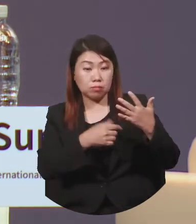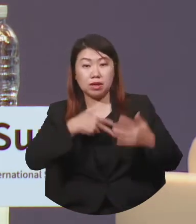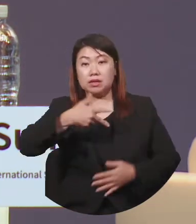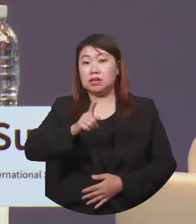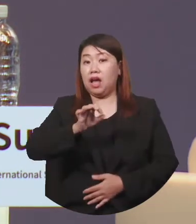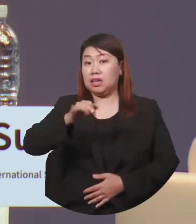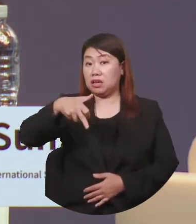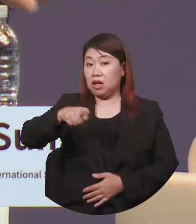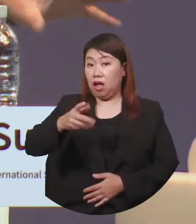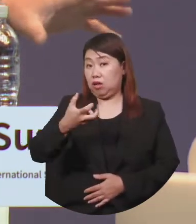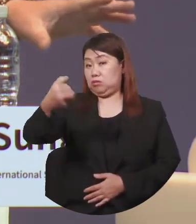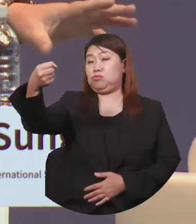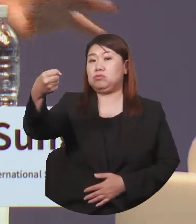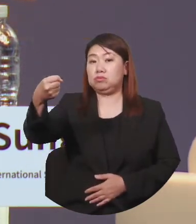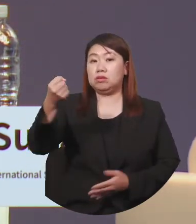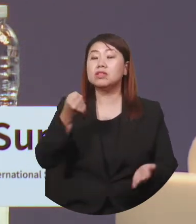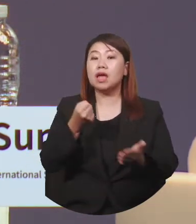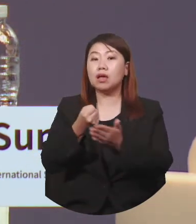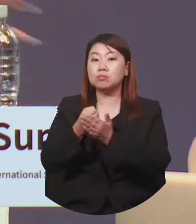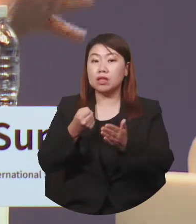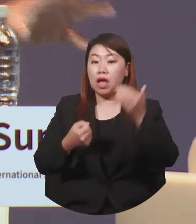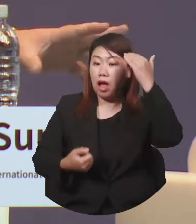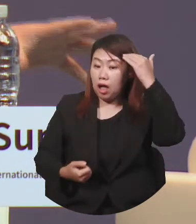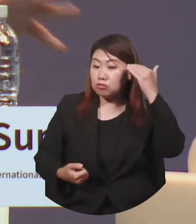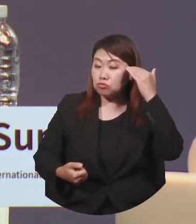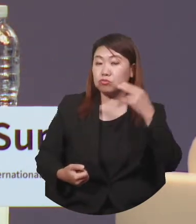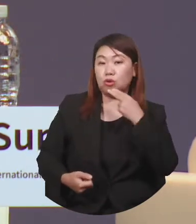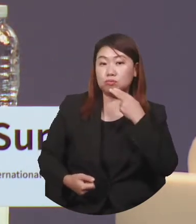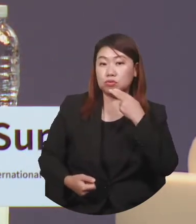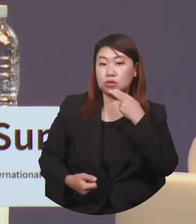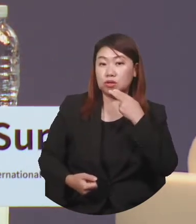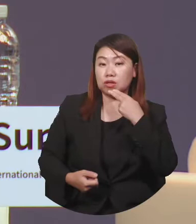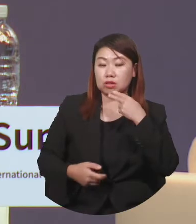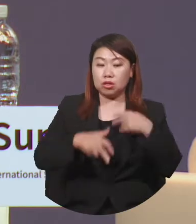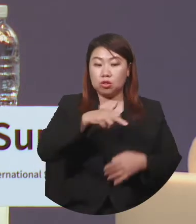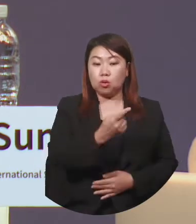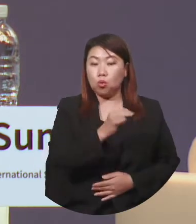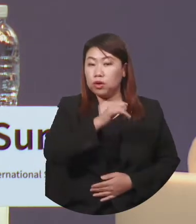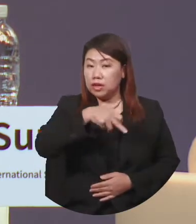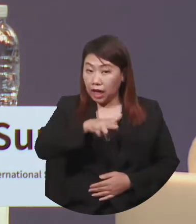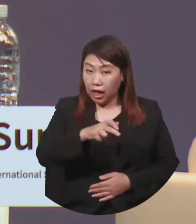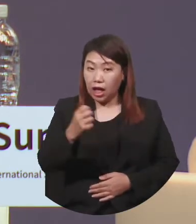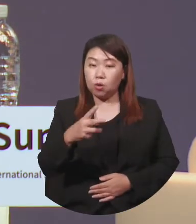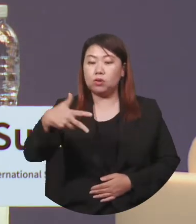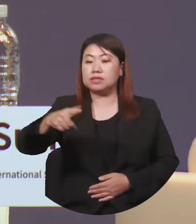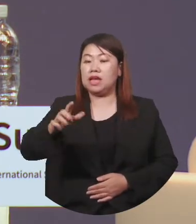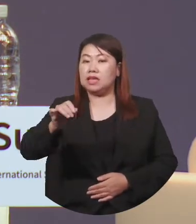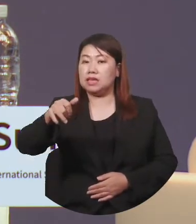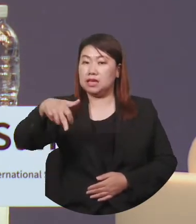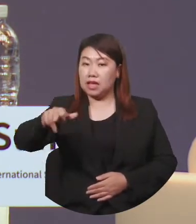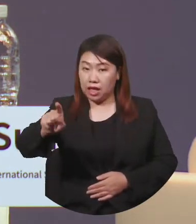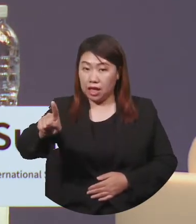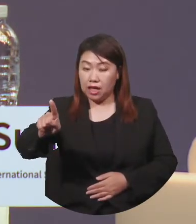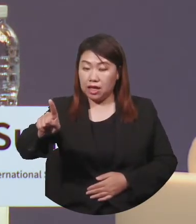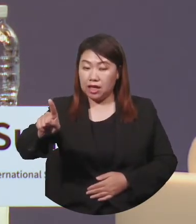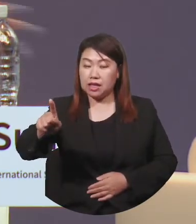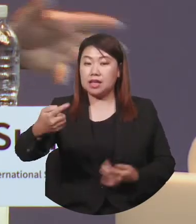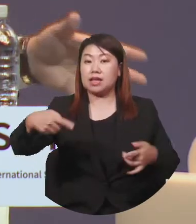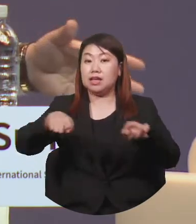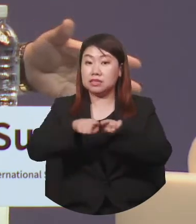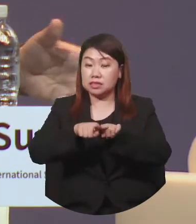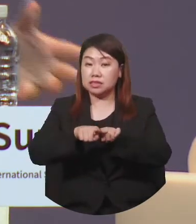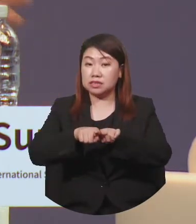Why don't Japanese startups, Japanese-sponsored startups come to our incubator and use the space? And